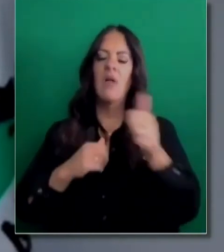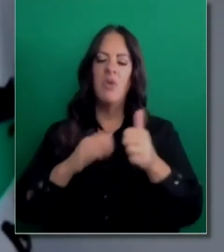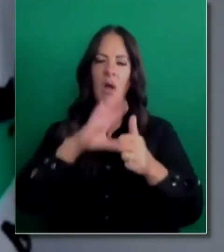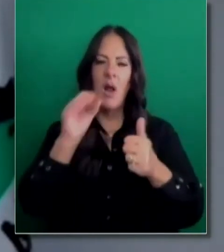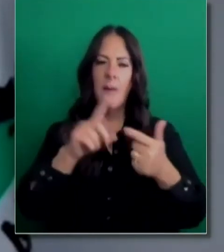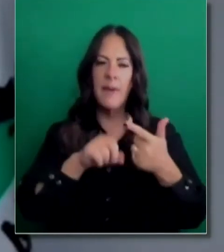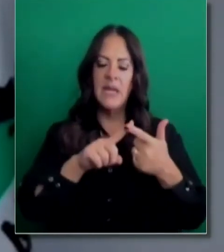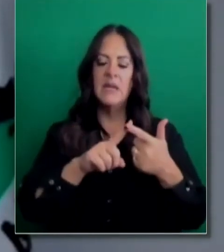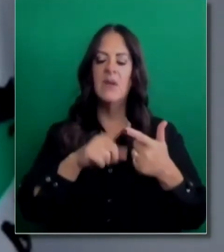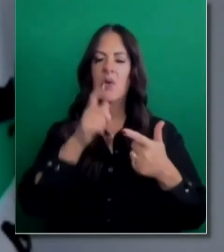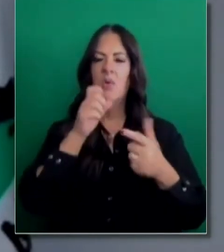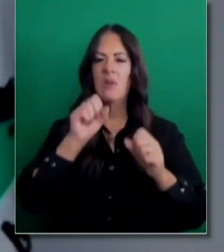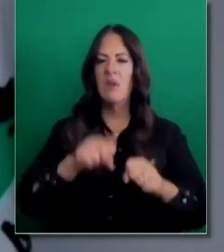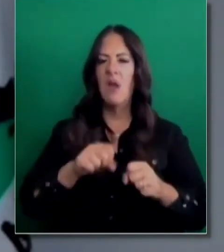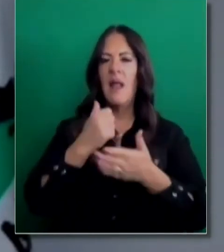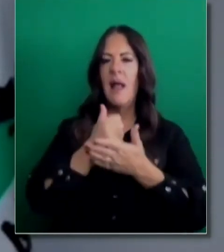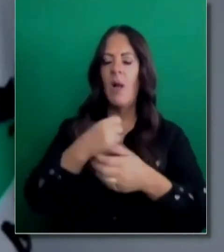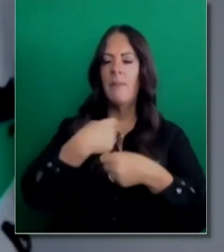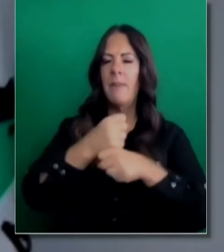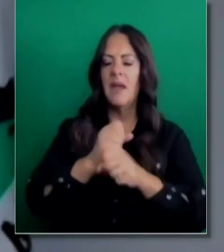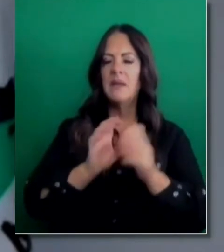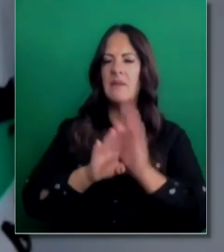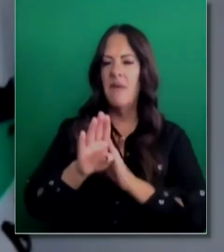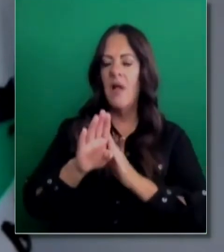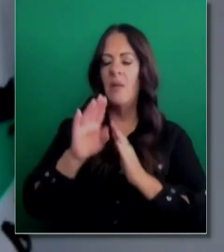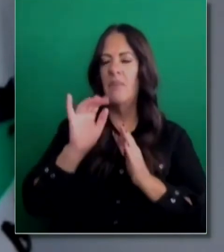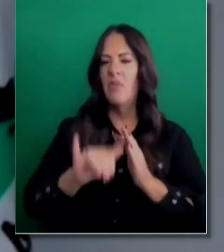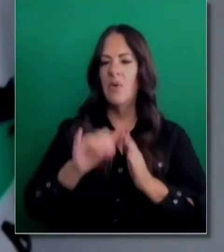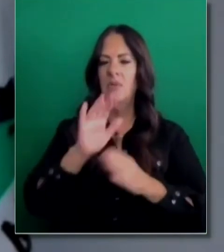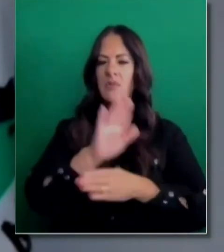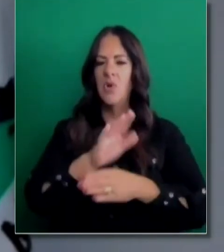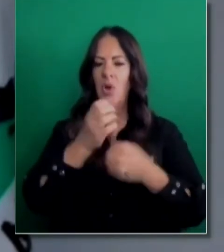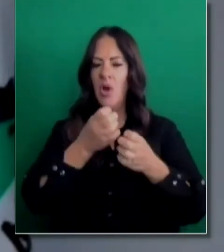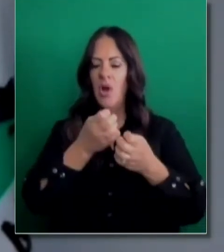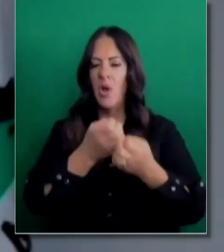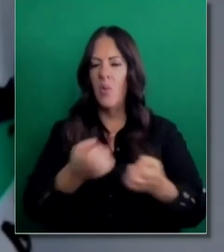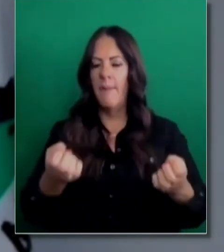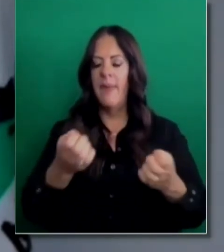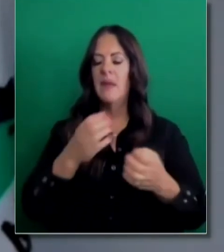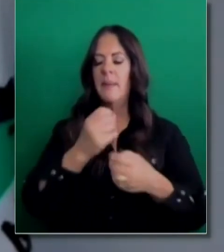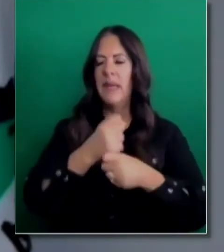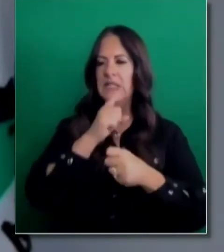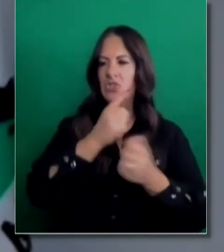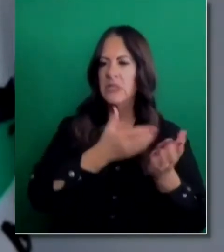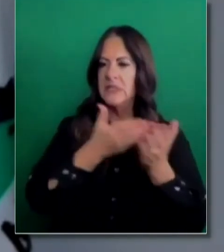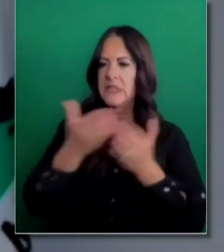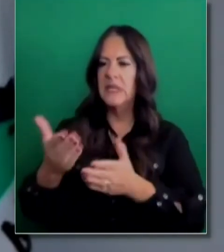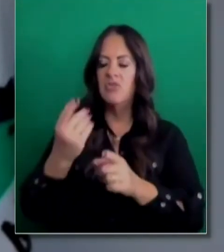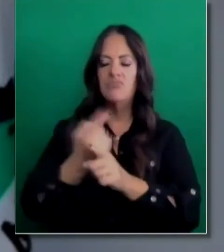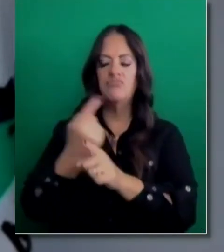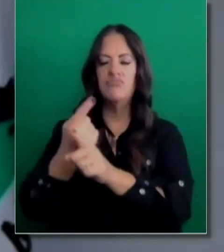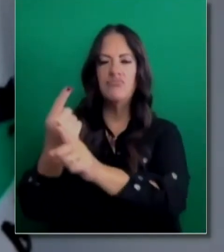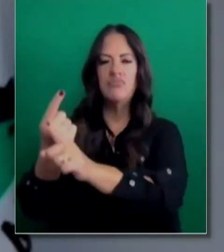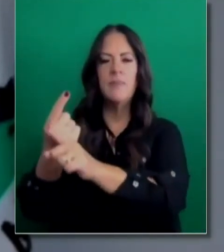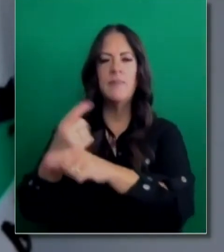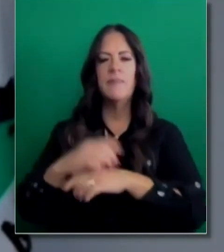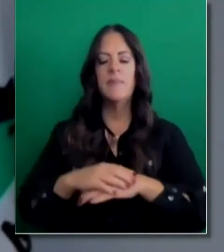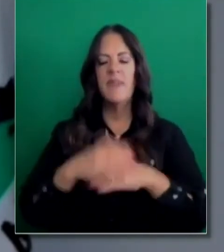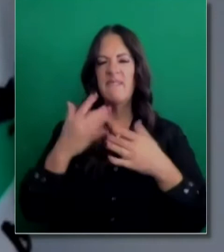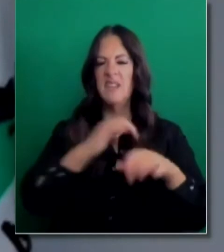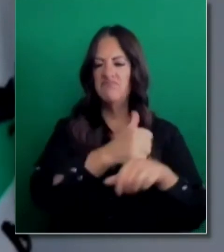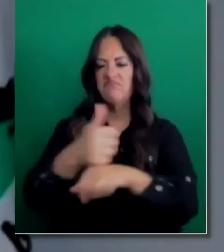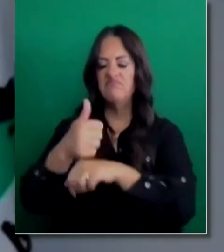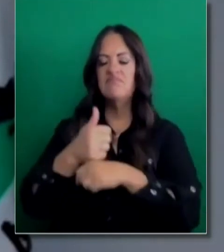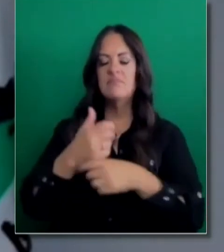could benefit from some improved upgrades to their oxygen delivery systems. So all of that is in place. And at this moment,